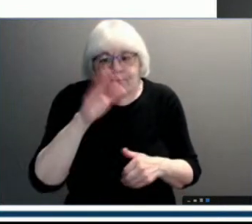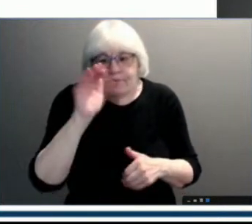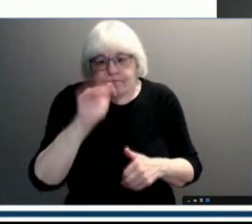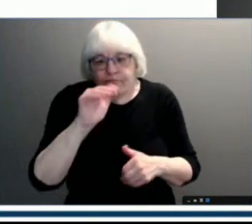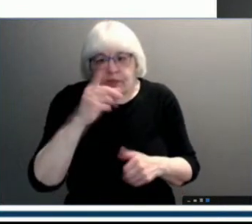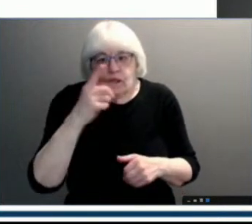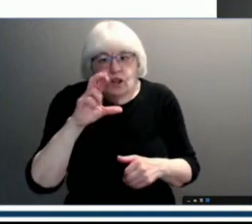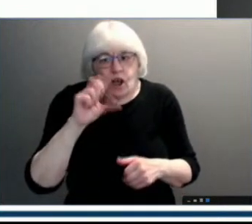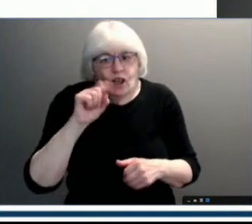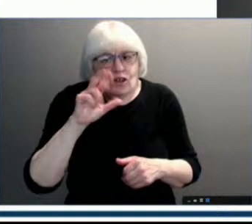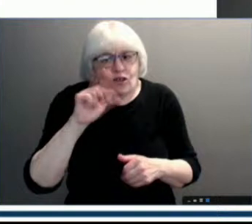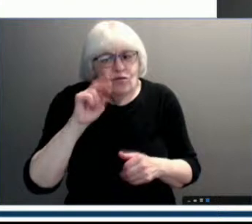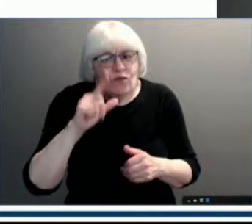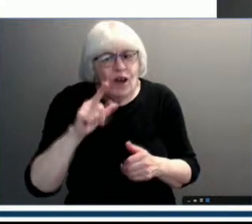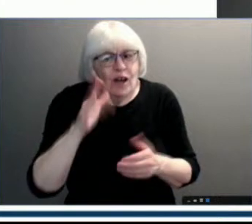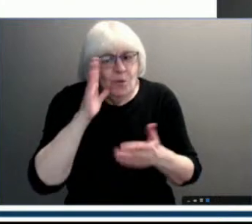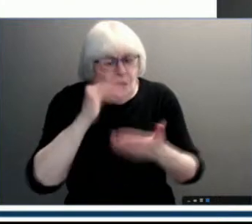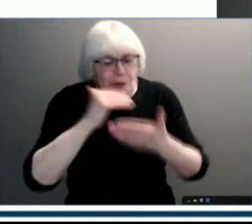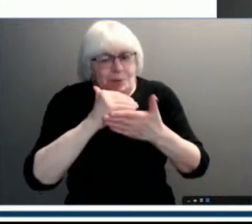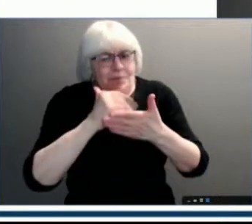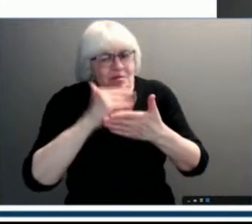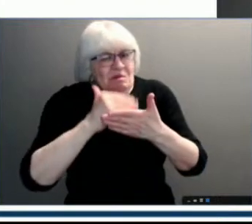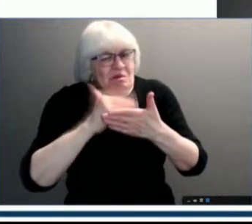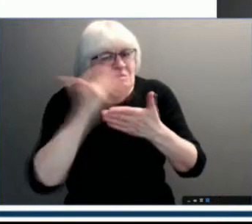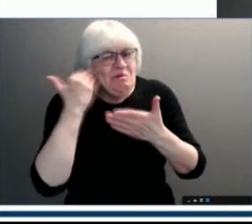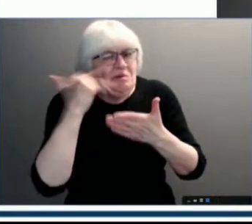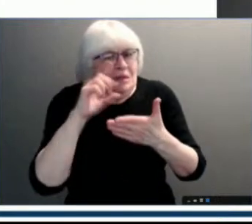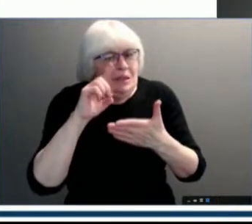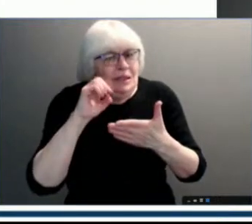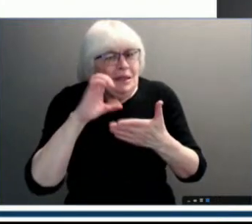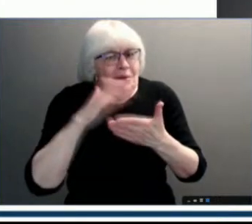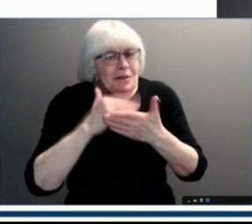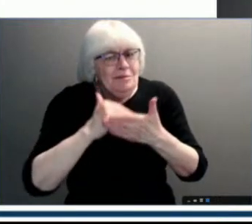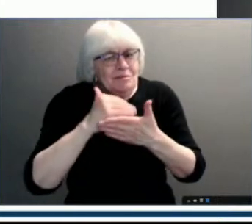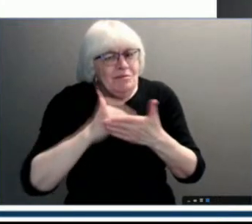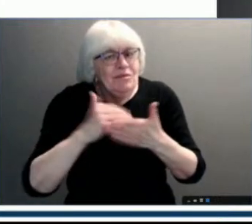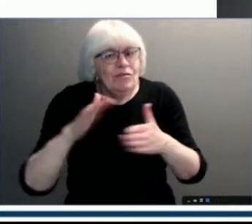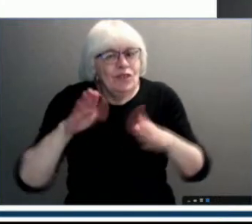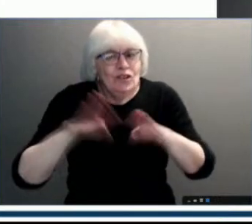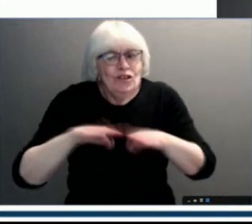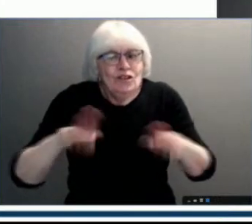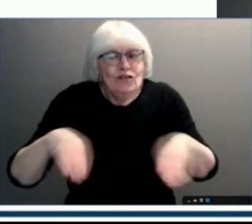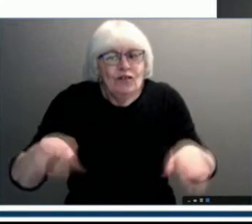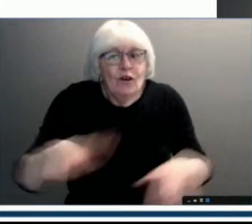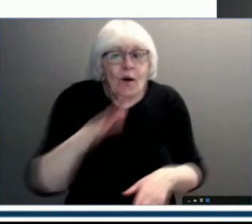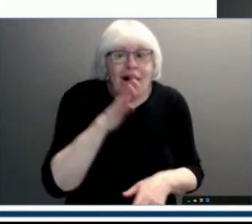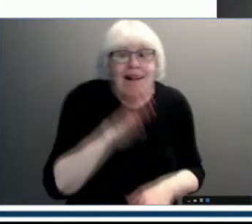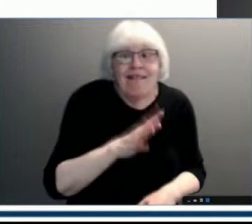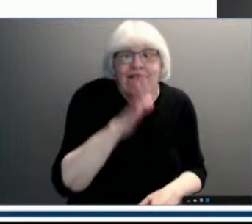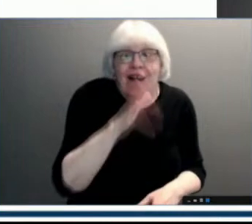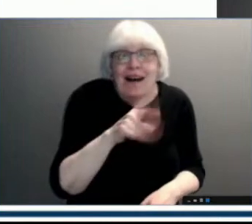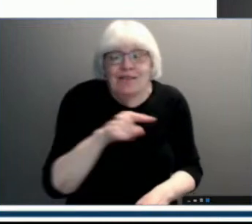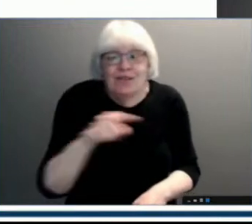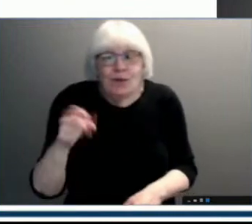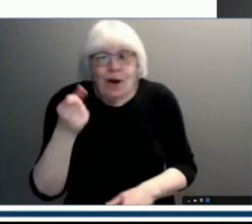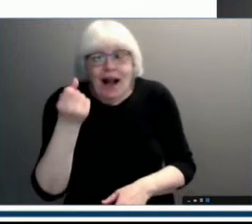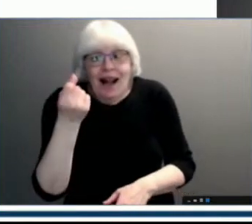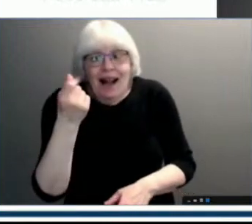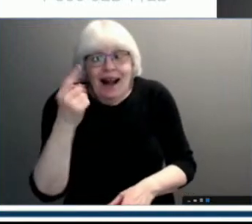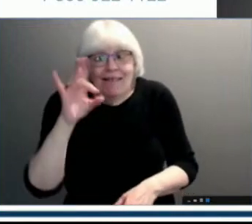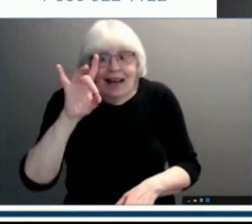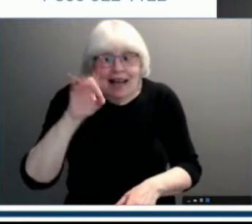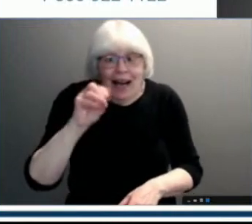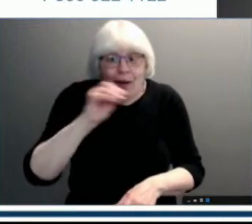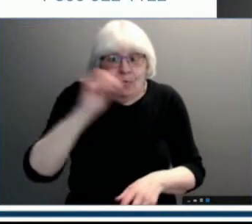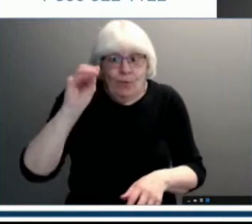first doses of vaccine to 80% of children aged 5 to 11 before Christmas. I don't think we're even